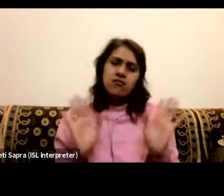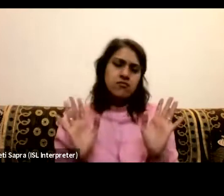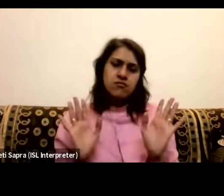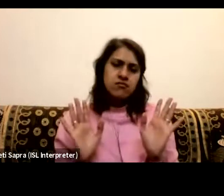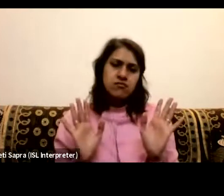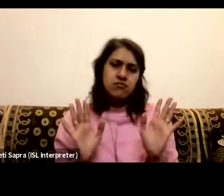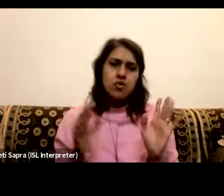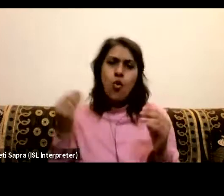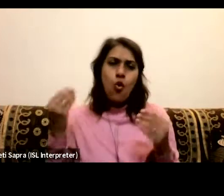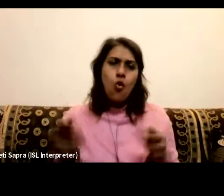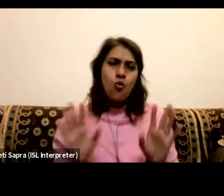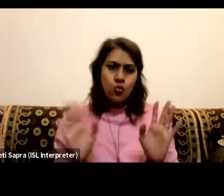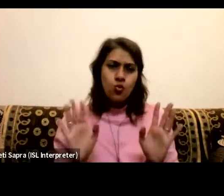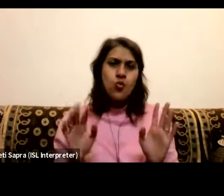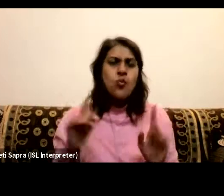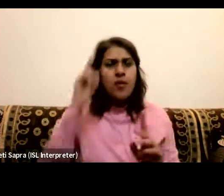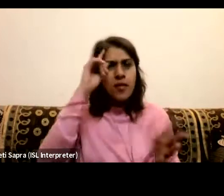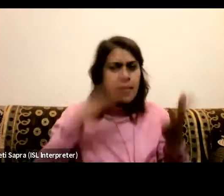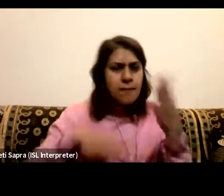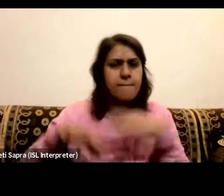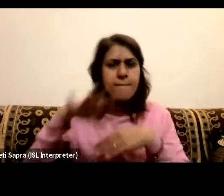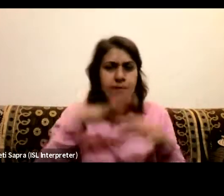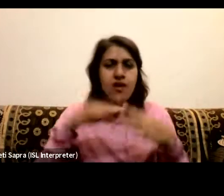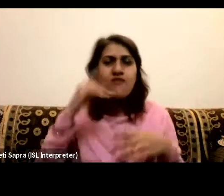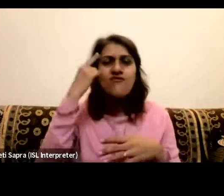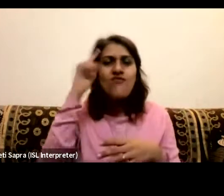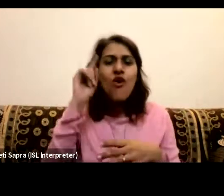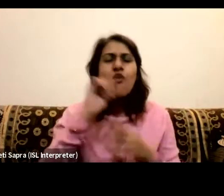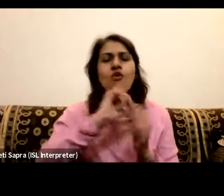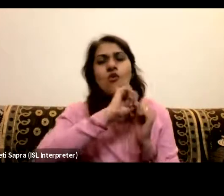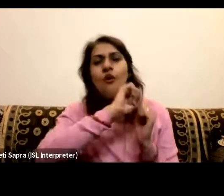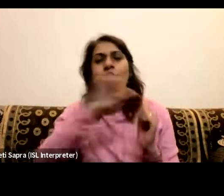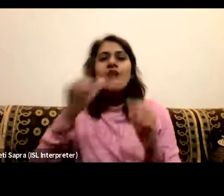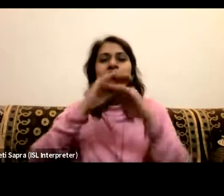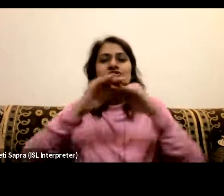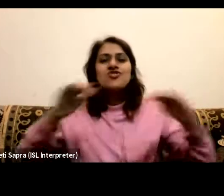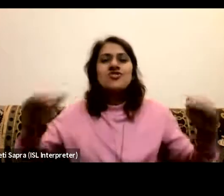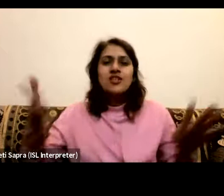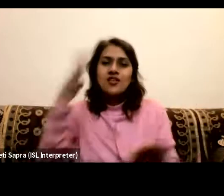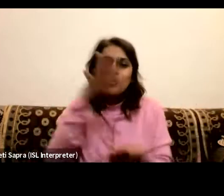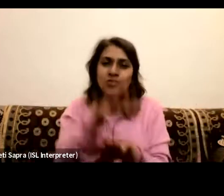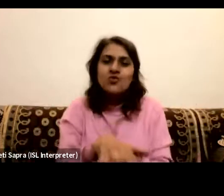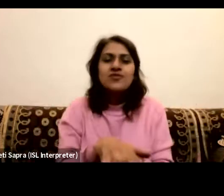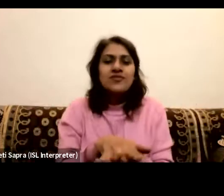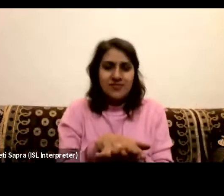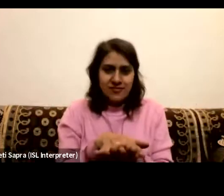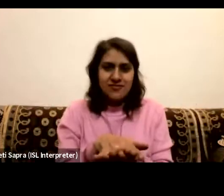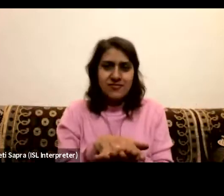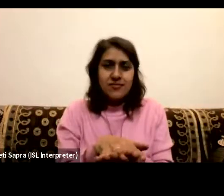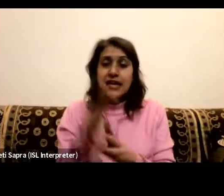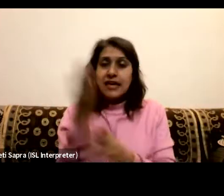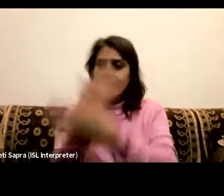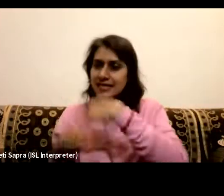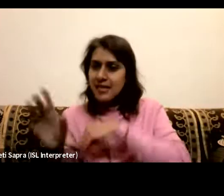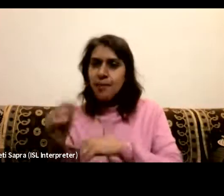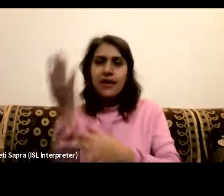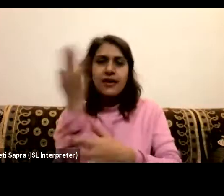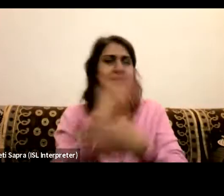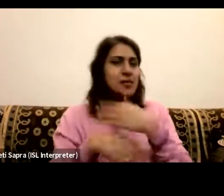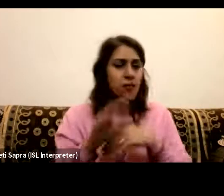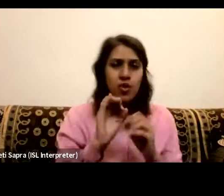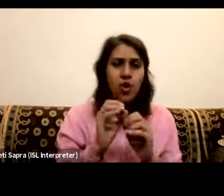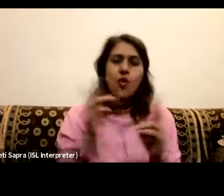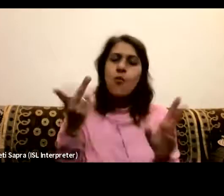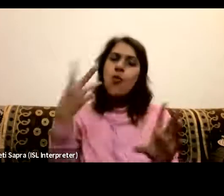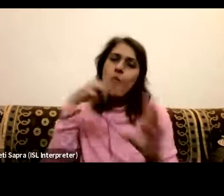because we need the plans for children to include all children, including children with disabilities. We need the plans for